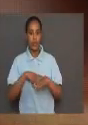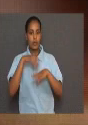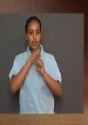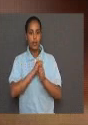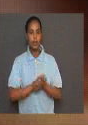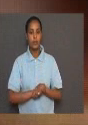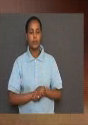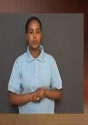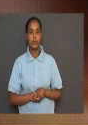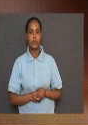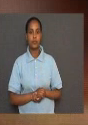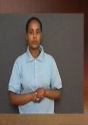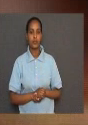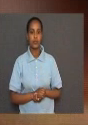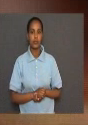Time's up.